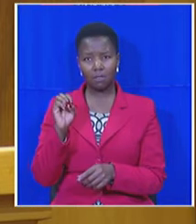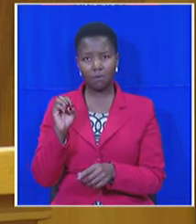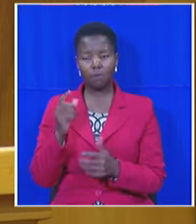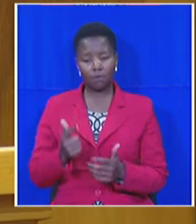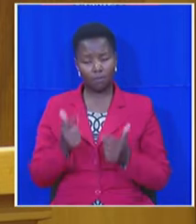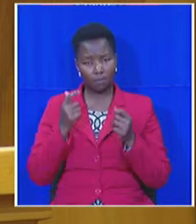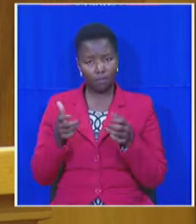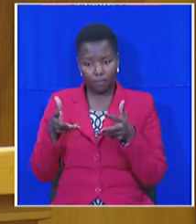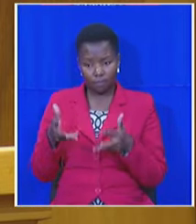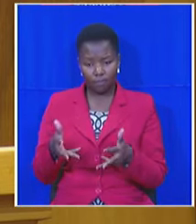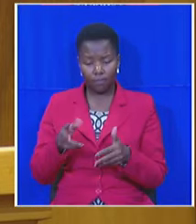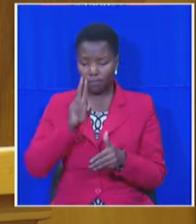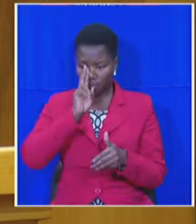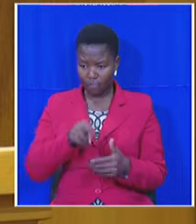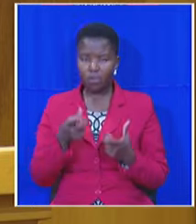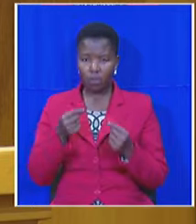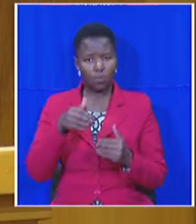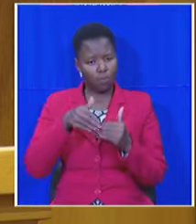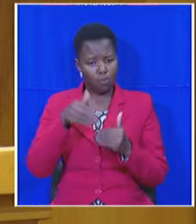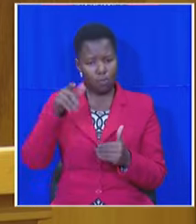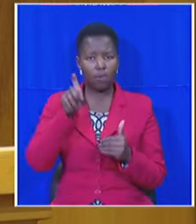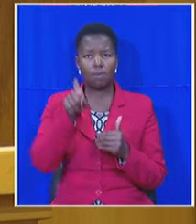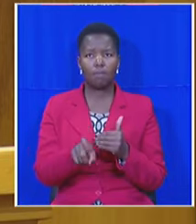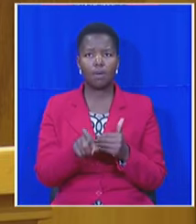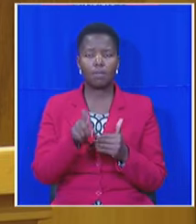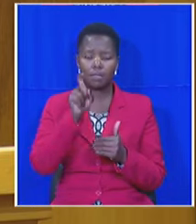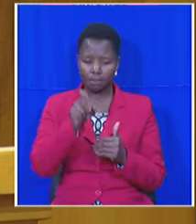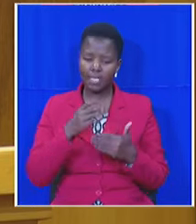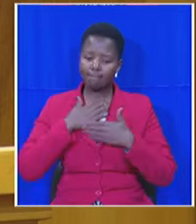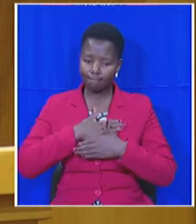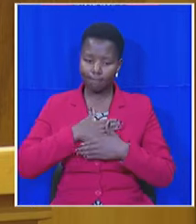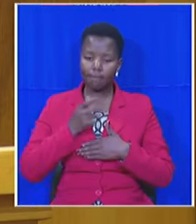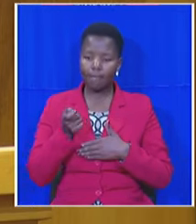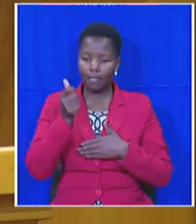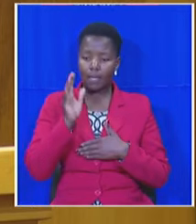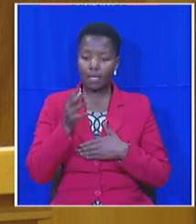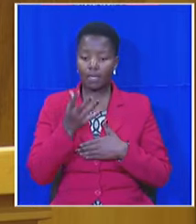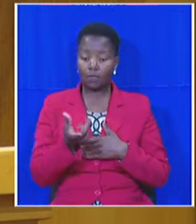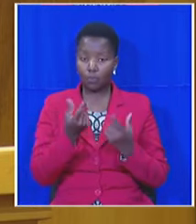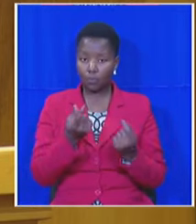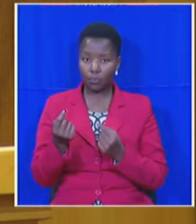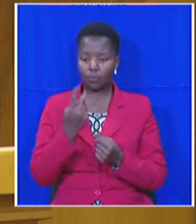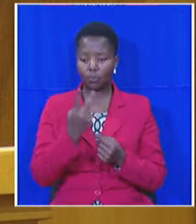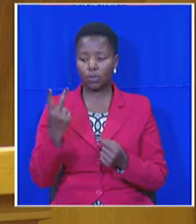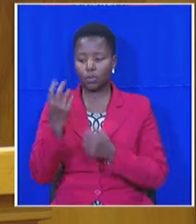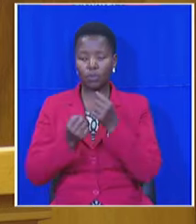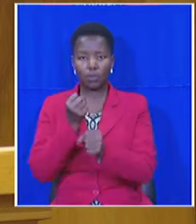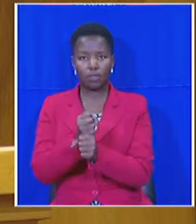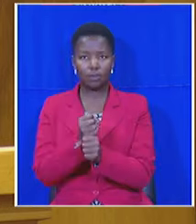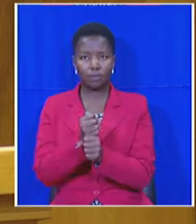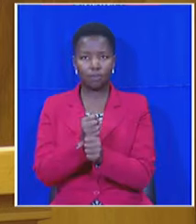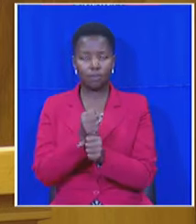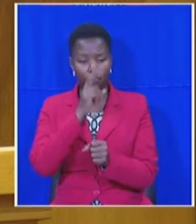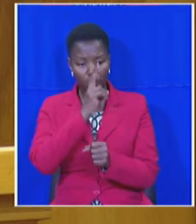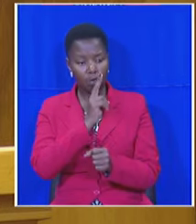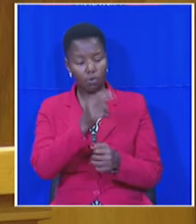So a lot has to be done, and we must appreciate only so much can be done in 22 years. Honorable